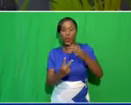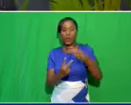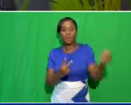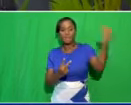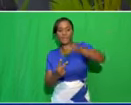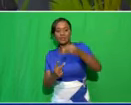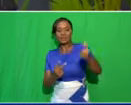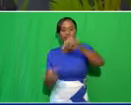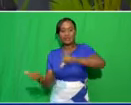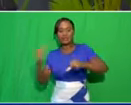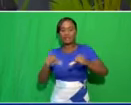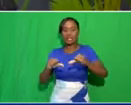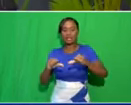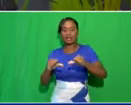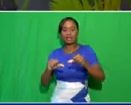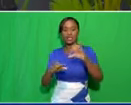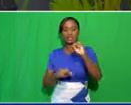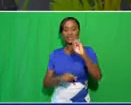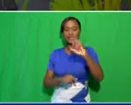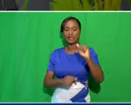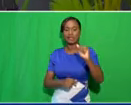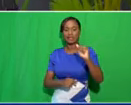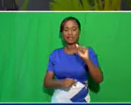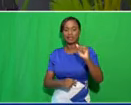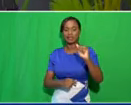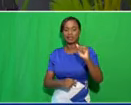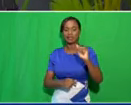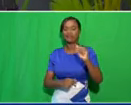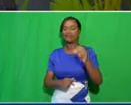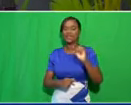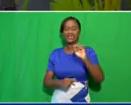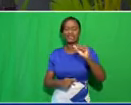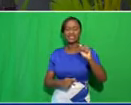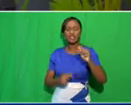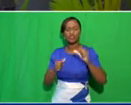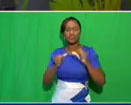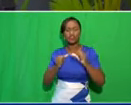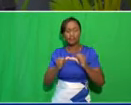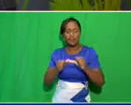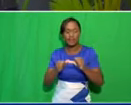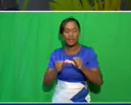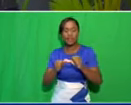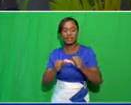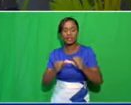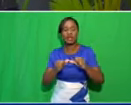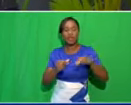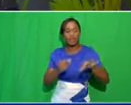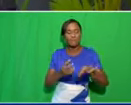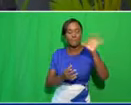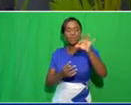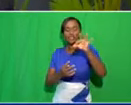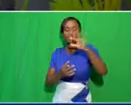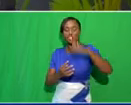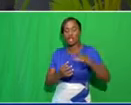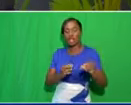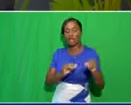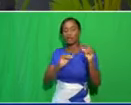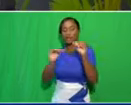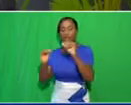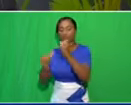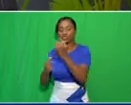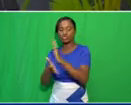science in the SEA. The SEA remains a placement exam, and you don't need to have